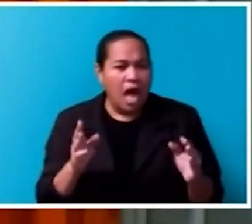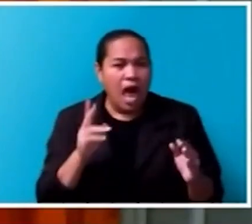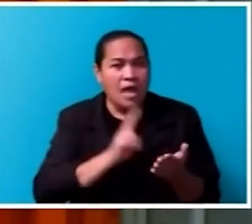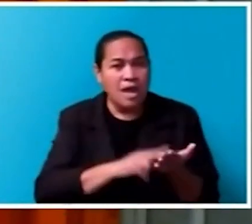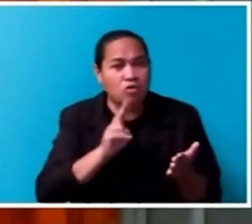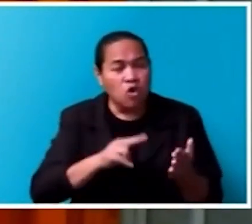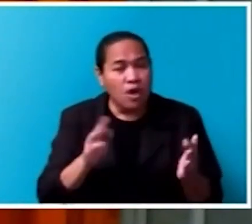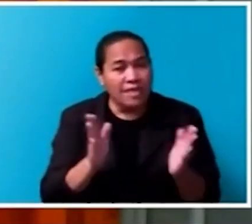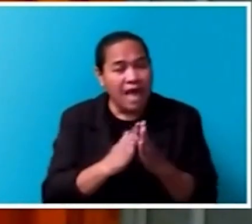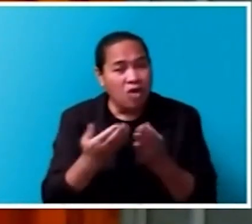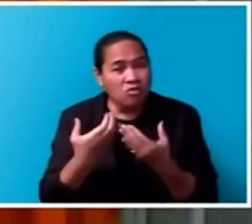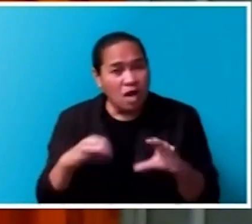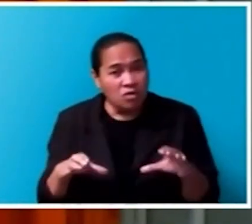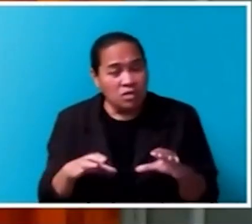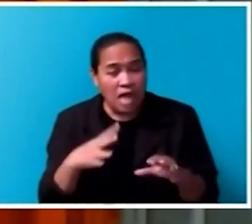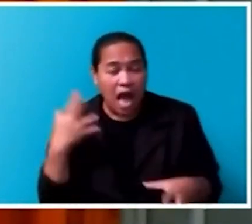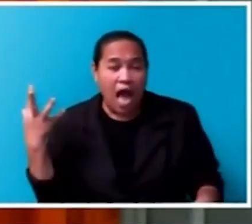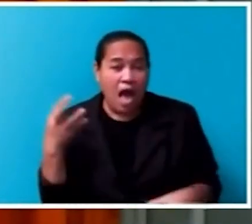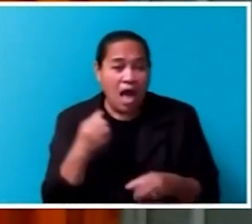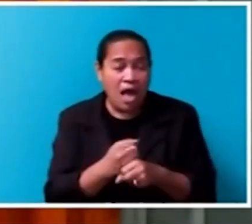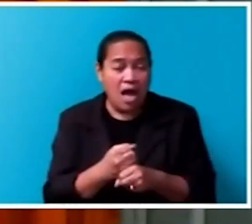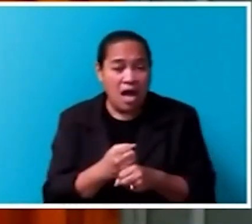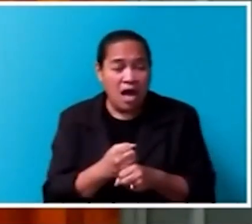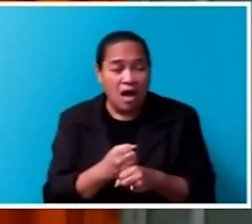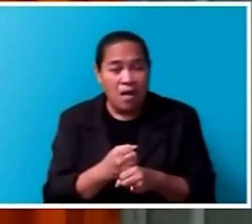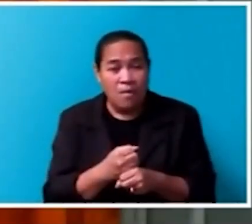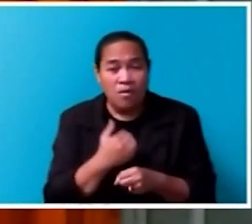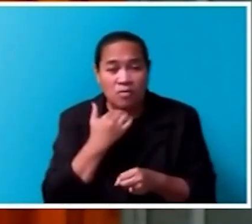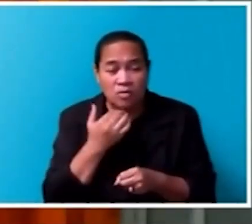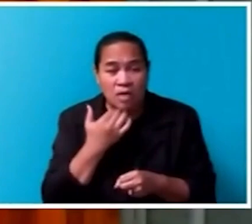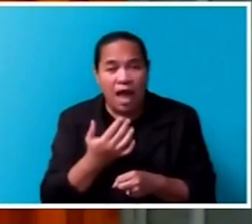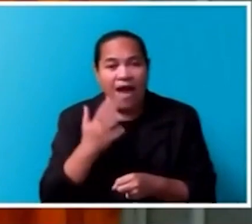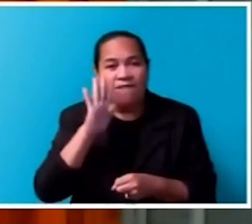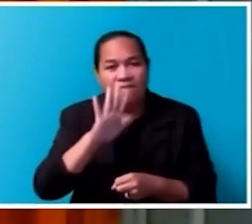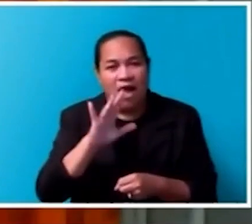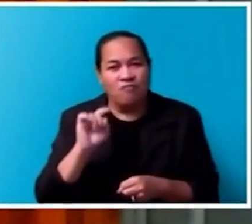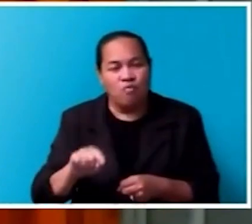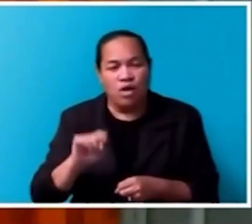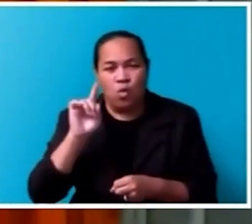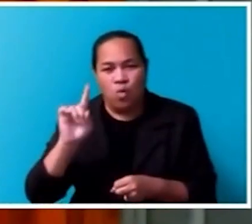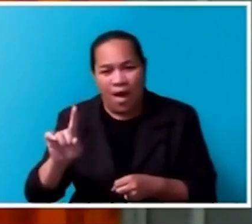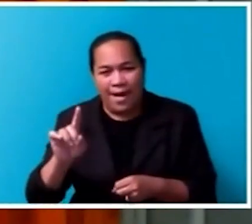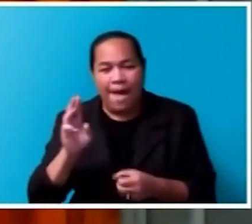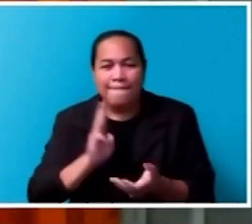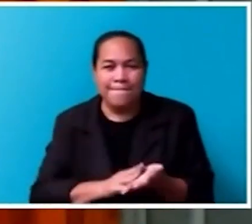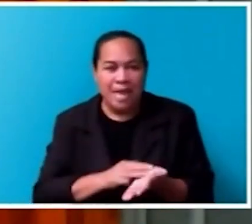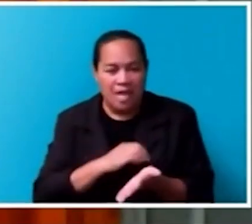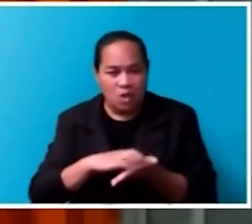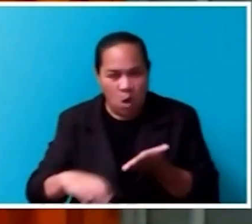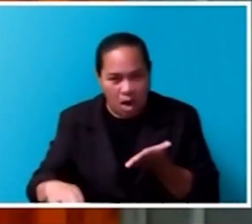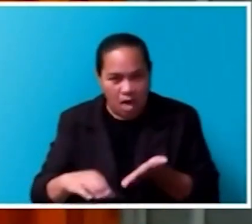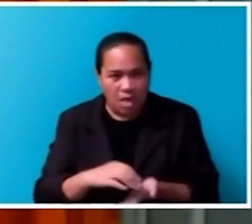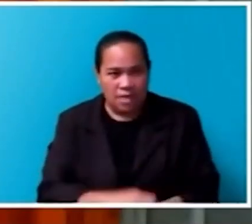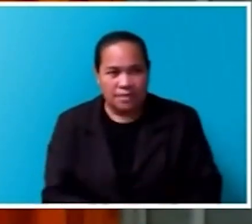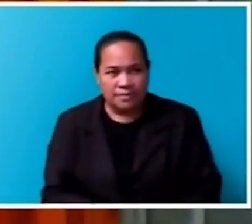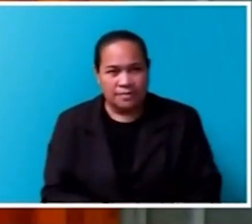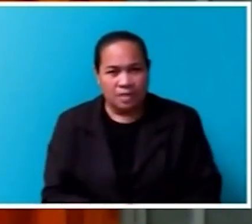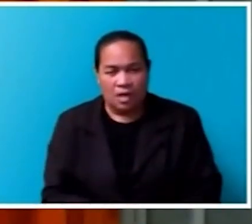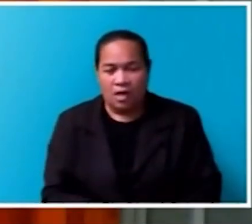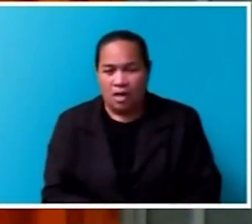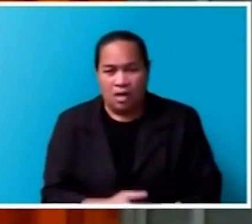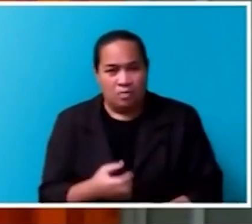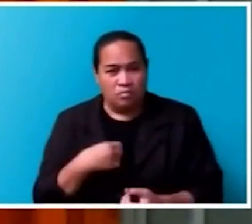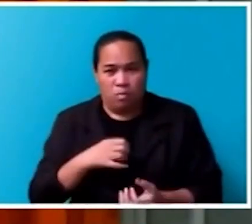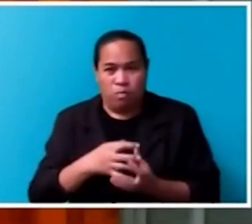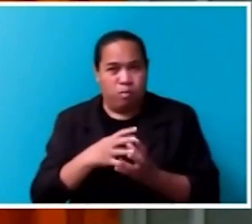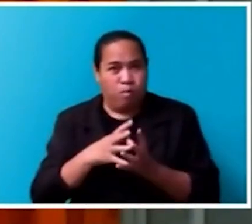Council has accumulated arrears to 5.1 million, which is quite a